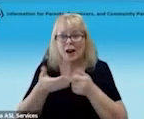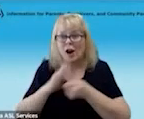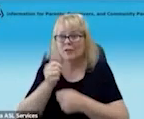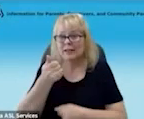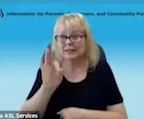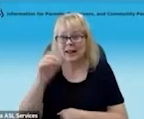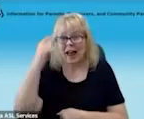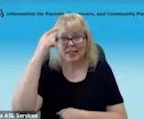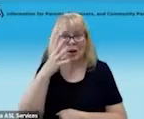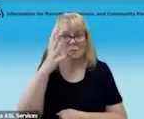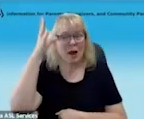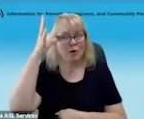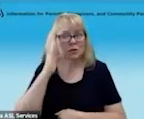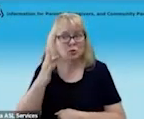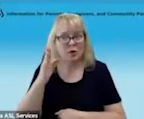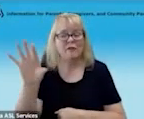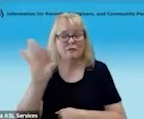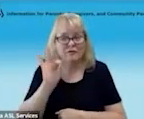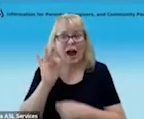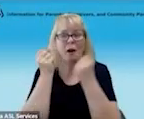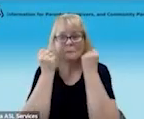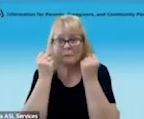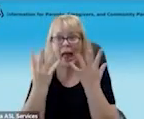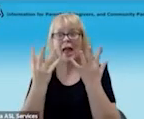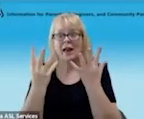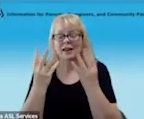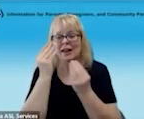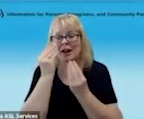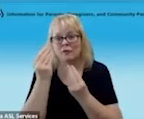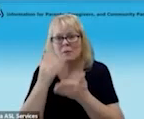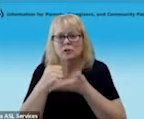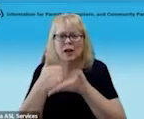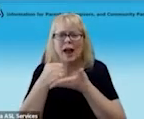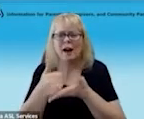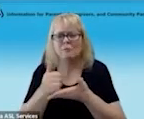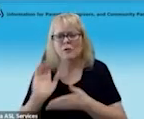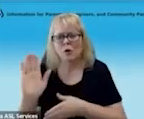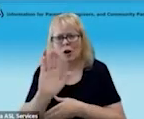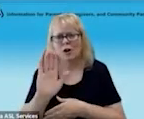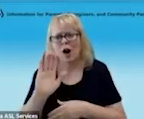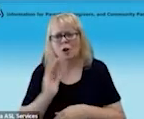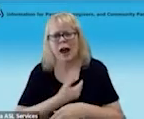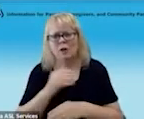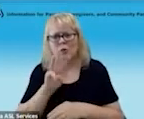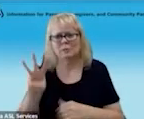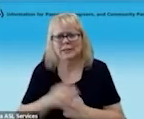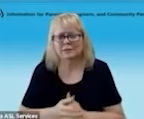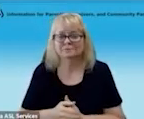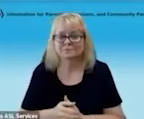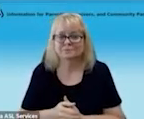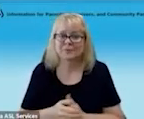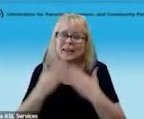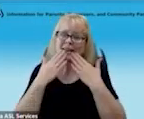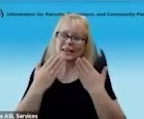you to go on the CDC website and visit the many different resources we have on children and COVID-19. I